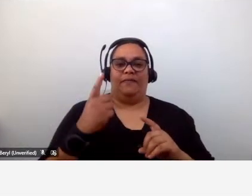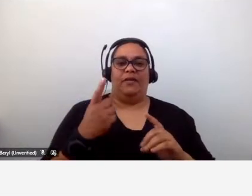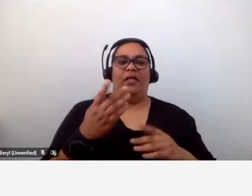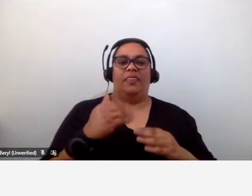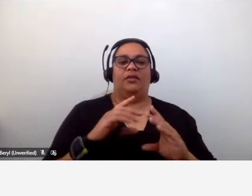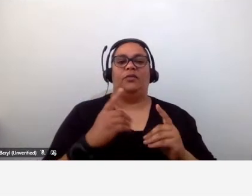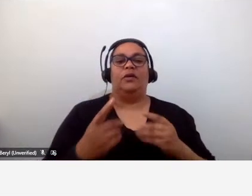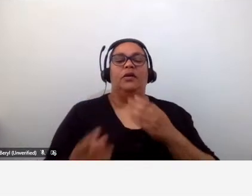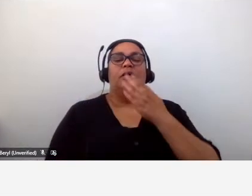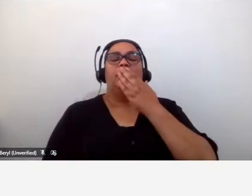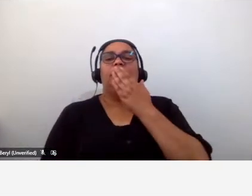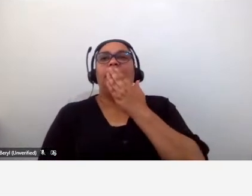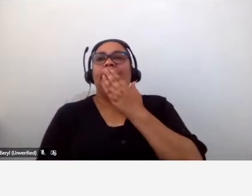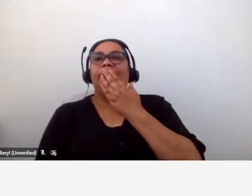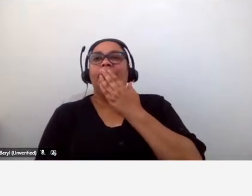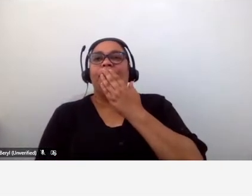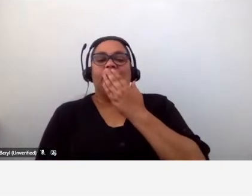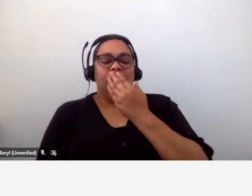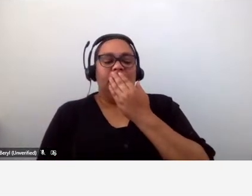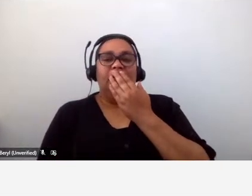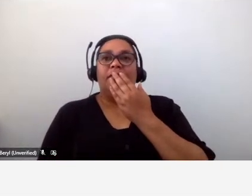the department. Qualified.